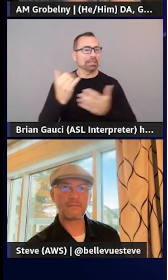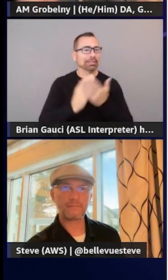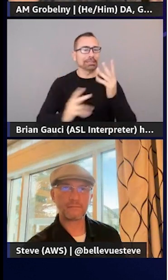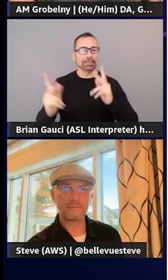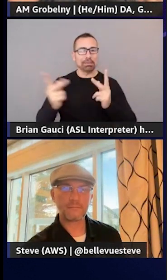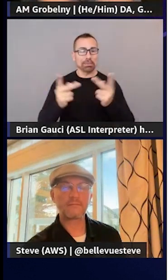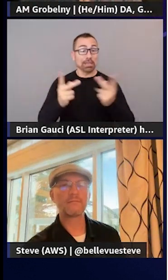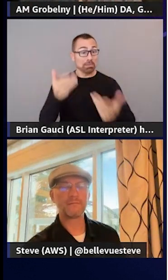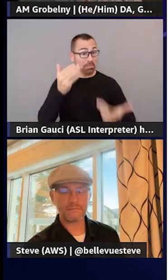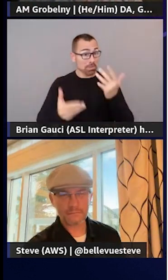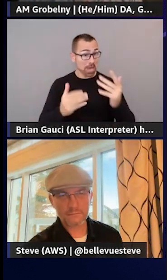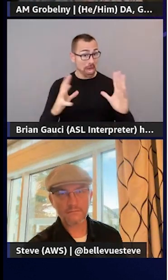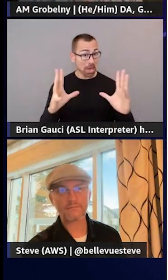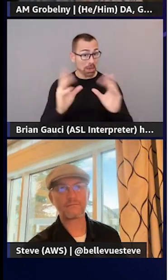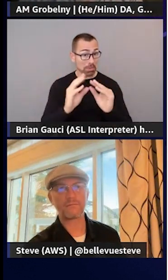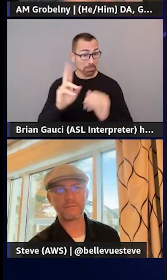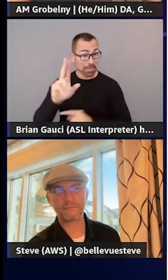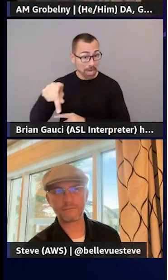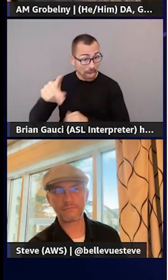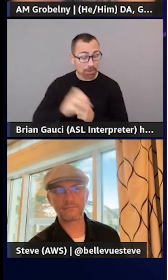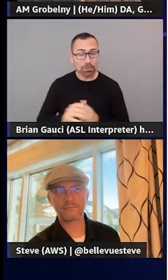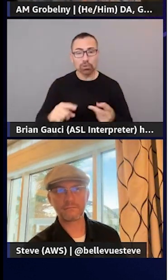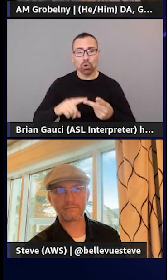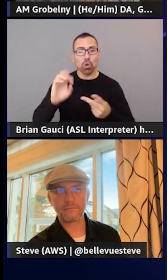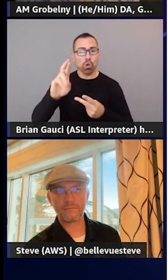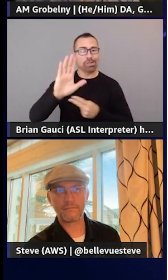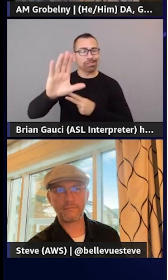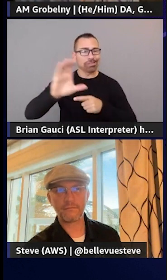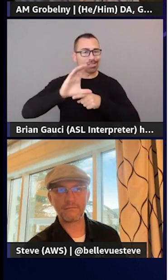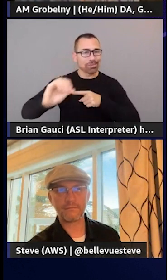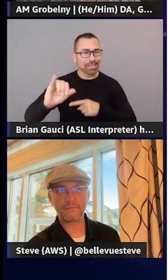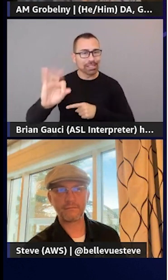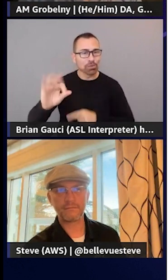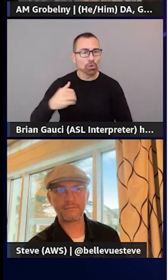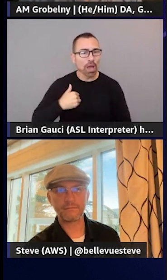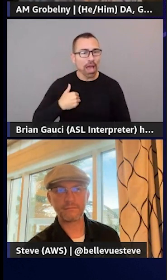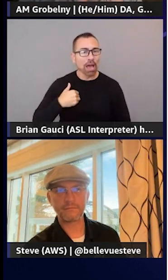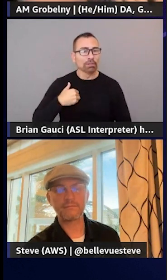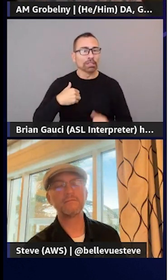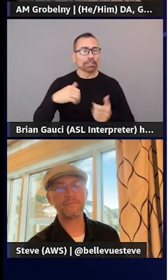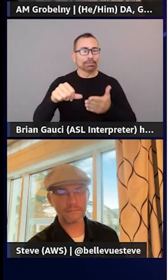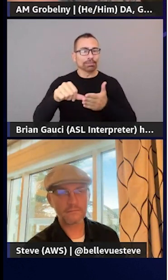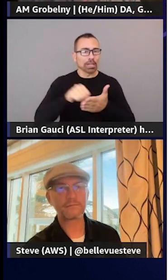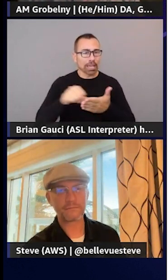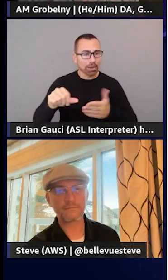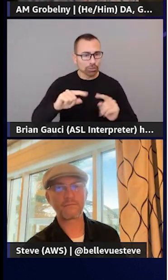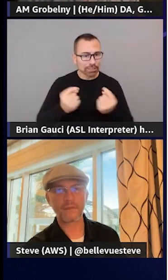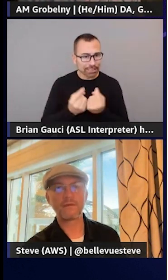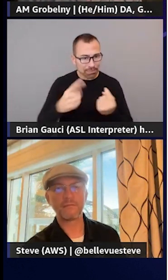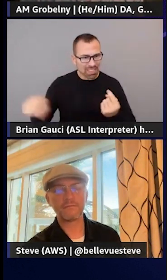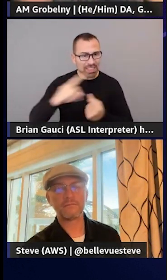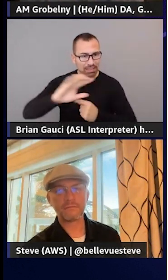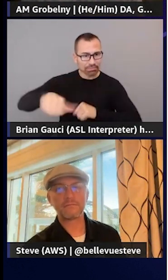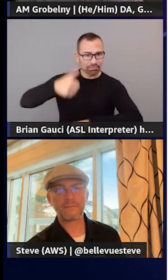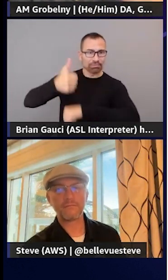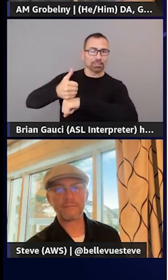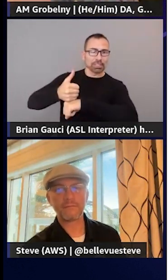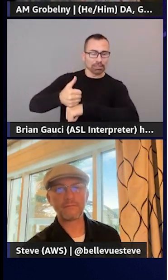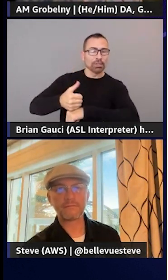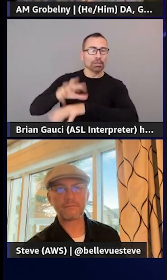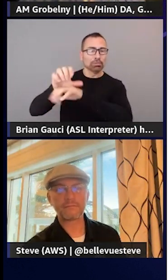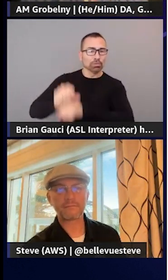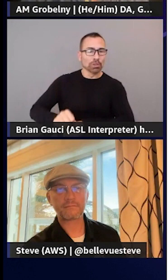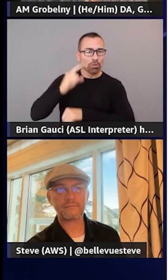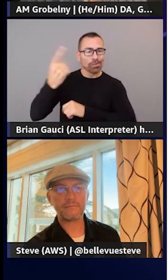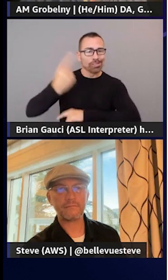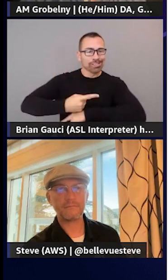meetup. It might be at your company, for example. If you have an account team, they can put on a game day for you. Or it could be at